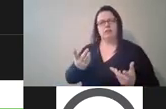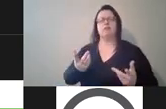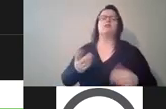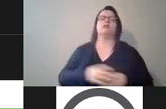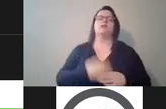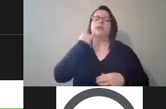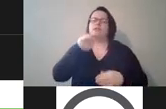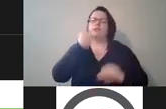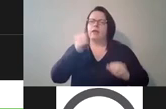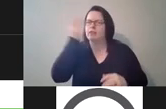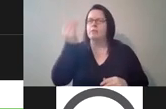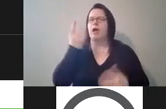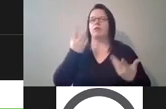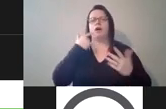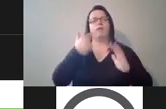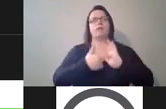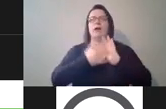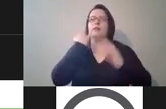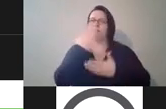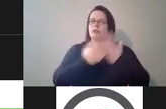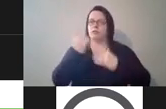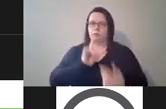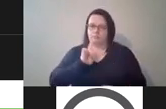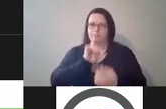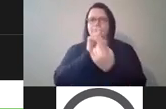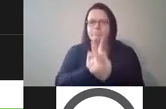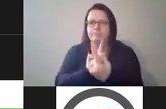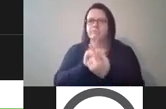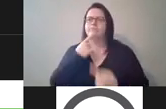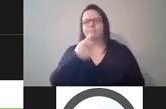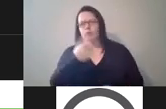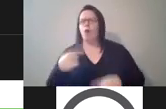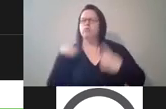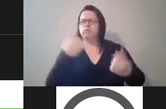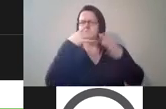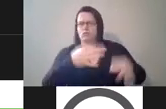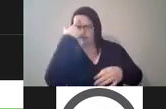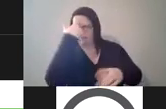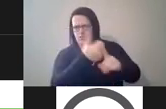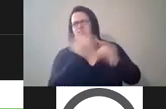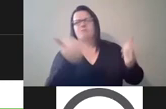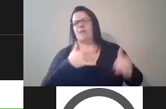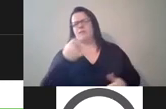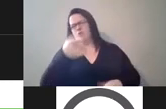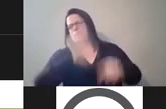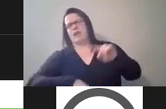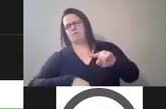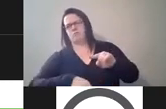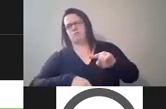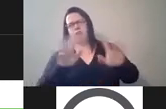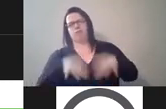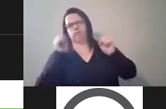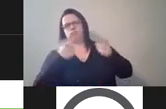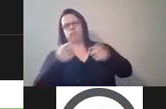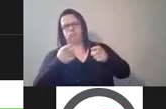like what would it be like if someone came to us and said, look, we know you've always made this decision for yourself, but we don't think you can do that anymore.